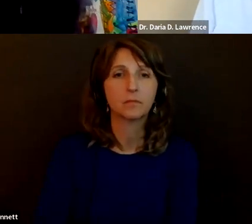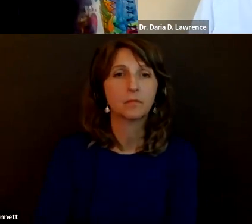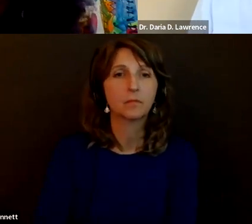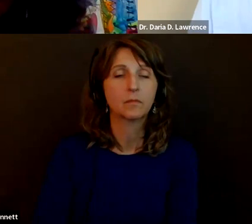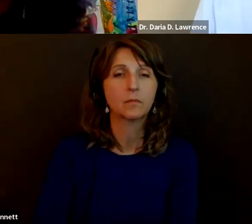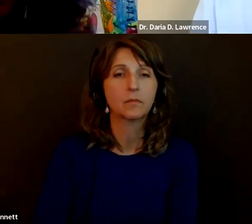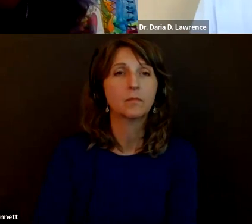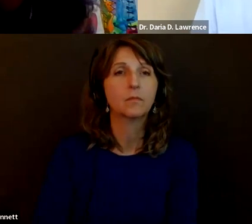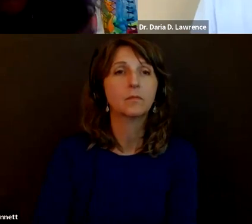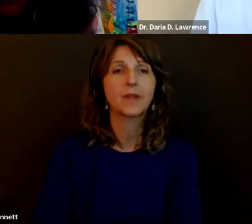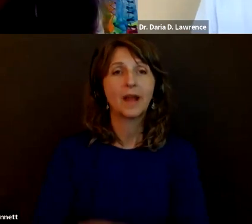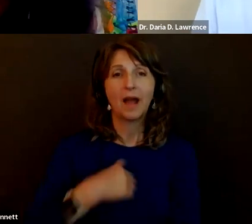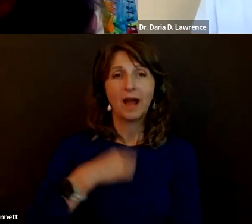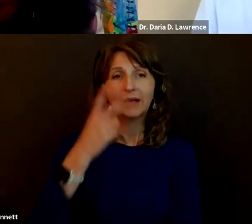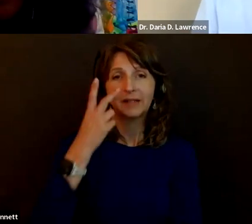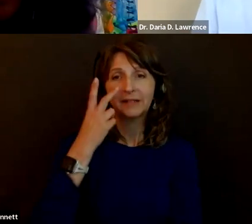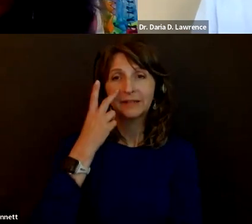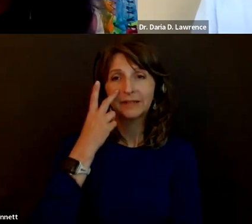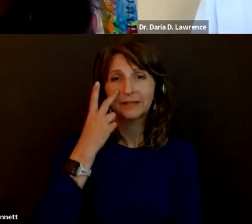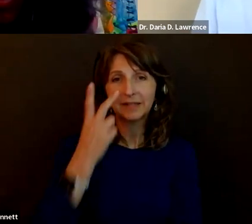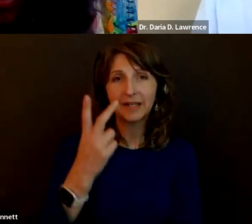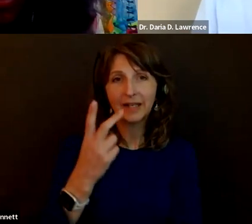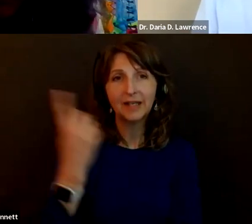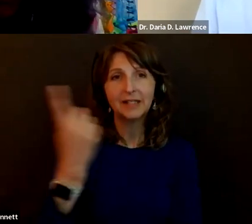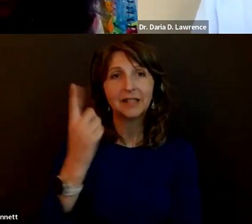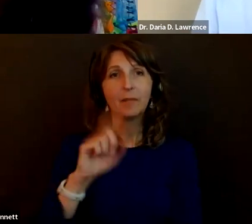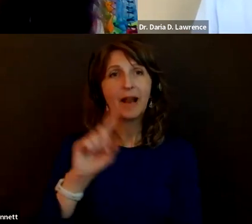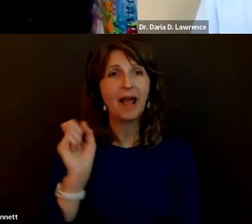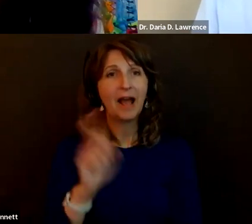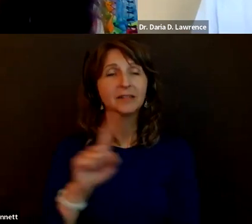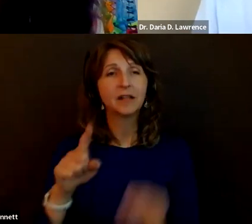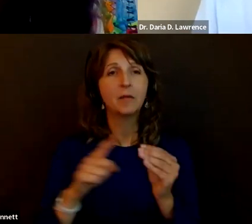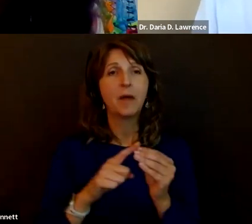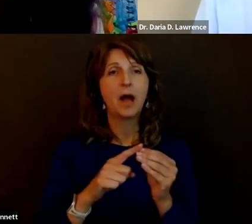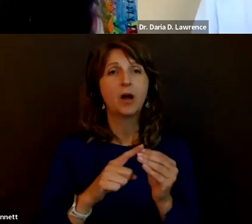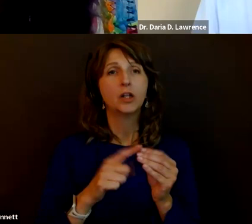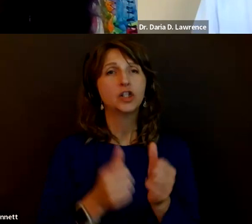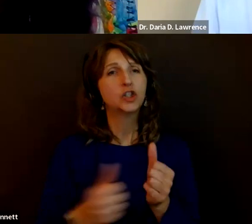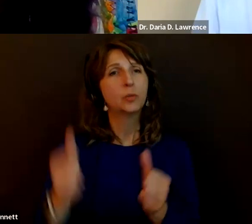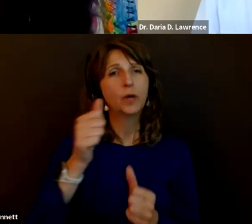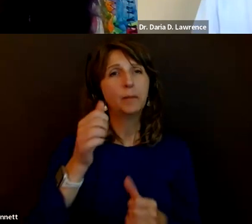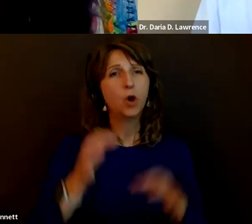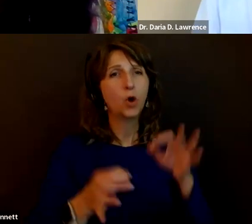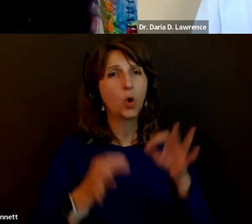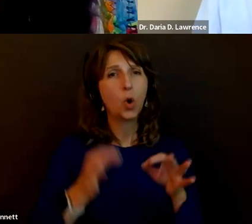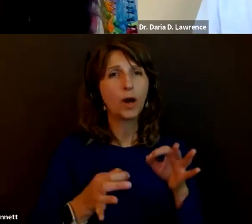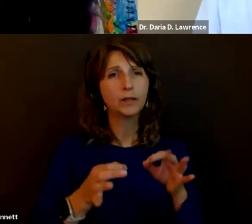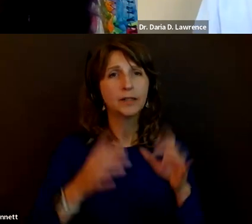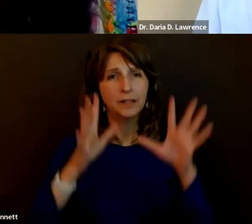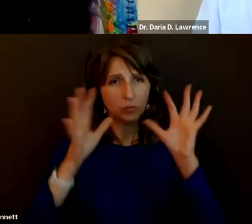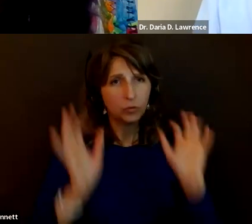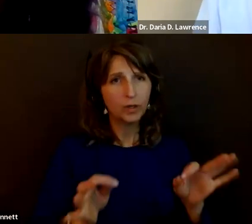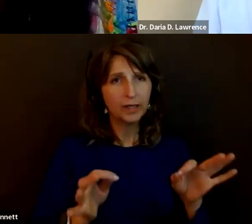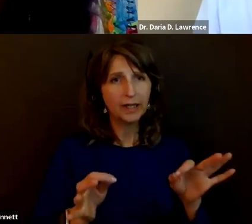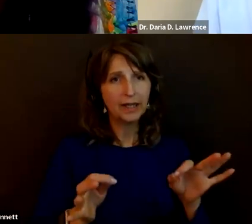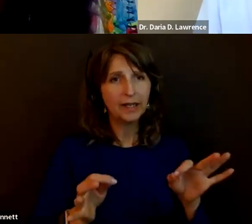Because I see that Rob J has asked something where he said the Supreme Court rulings have placed admission in jeopardy. And I'm like, I haven't seen much information about that yet, so I can't